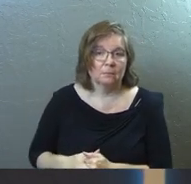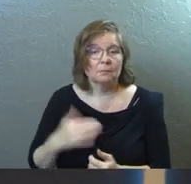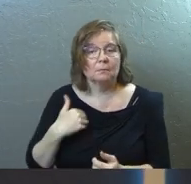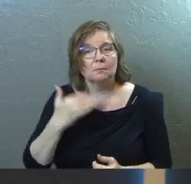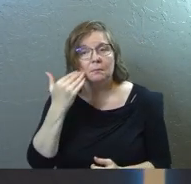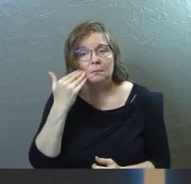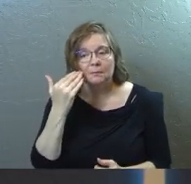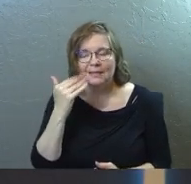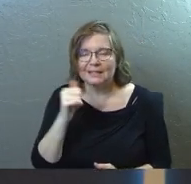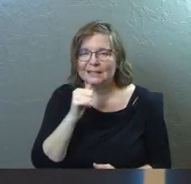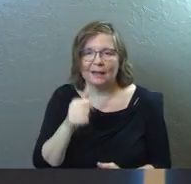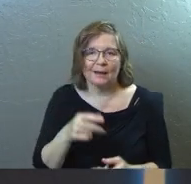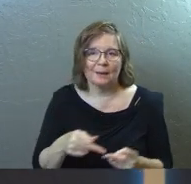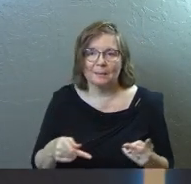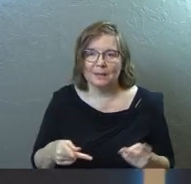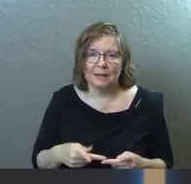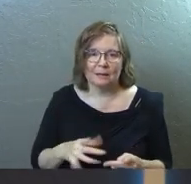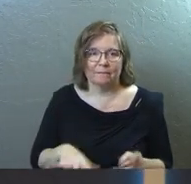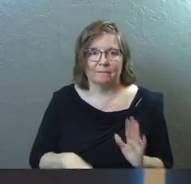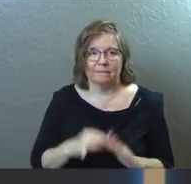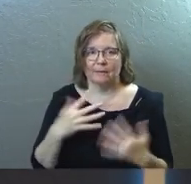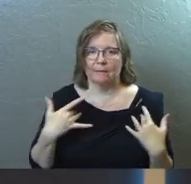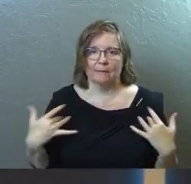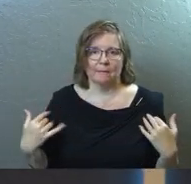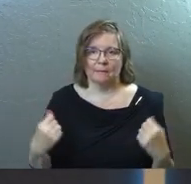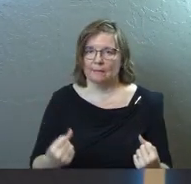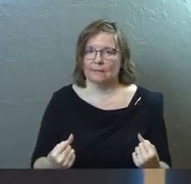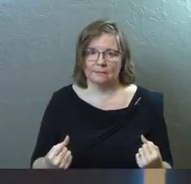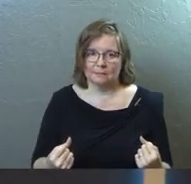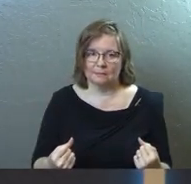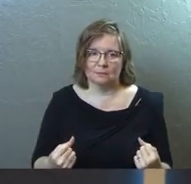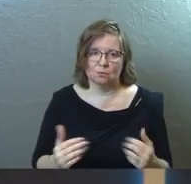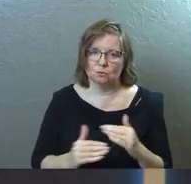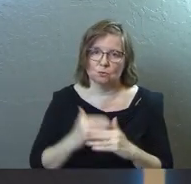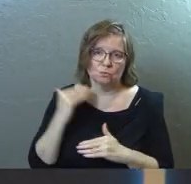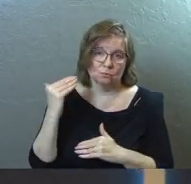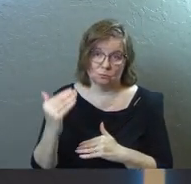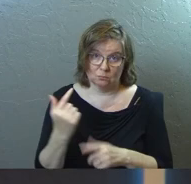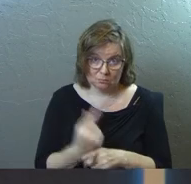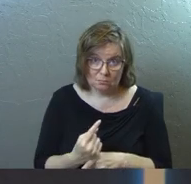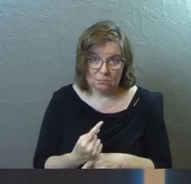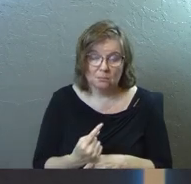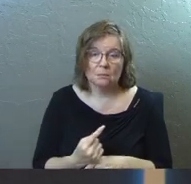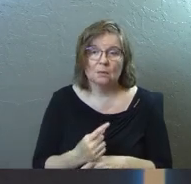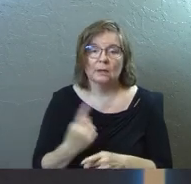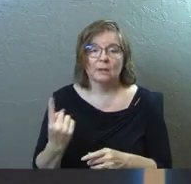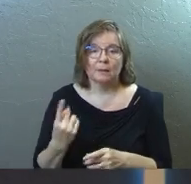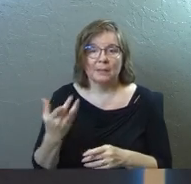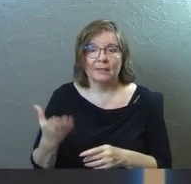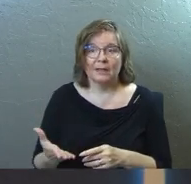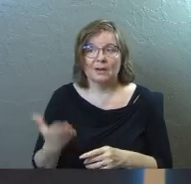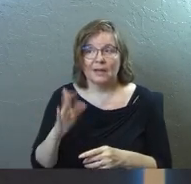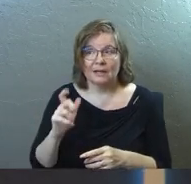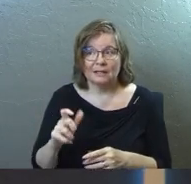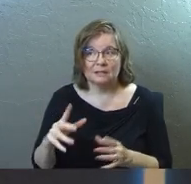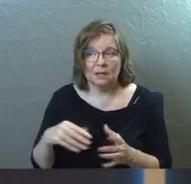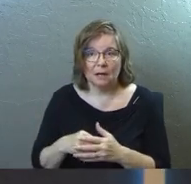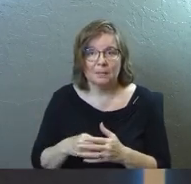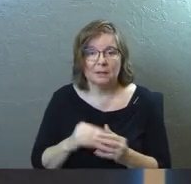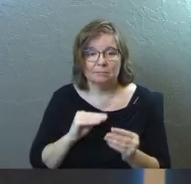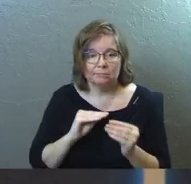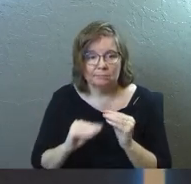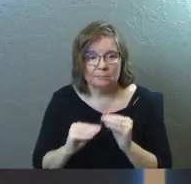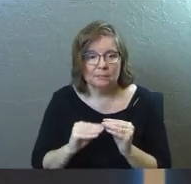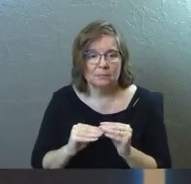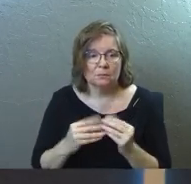But we know that that's not a place where you find healing. That is too far, right? That there's something there that God needs to come in and restore. And that